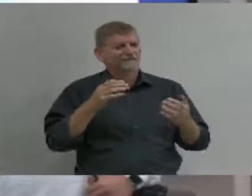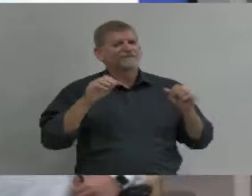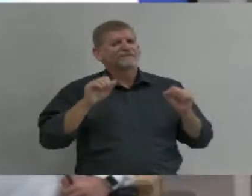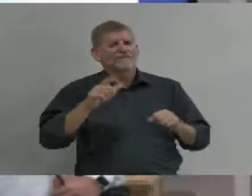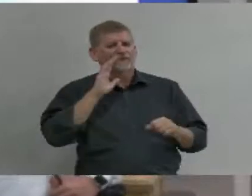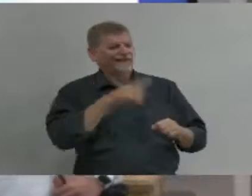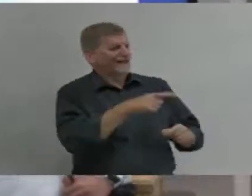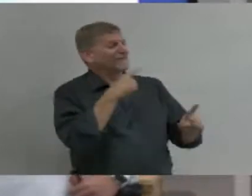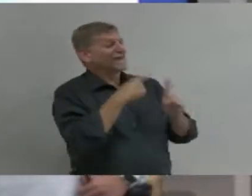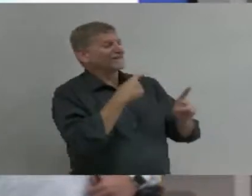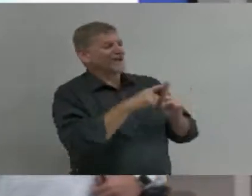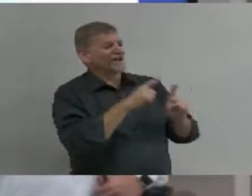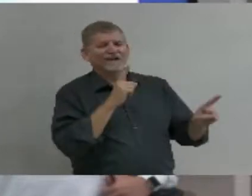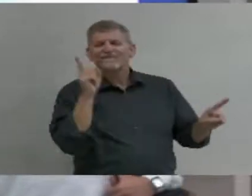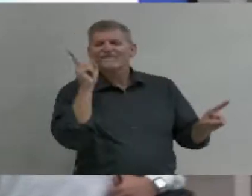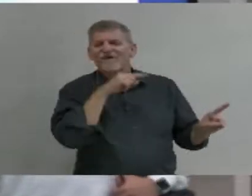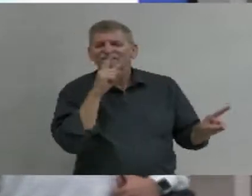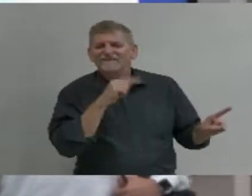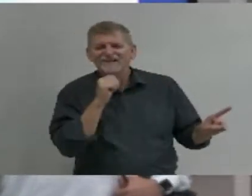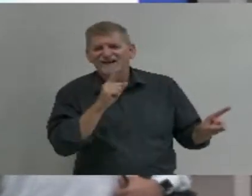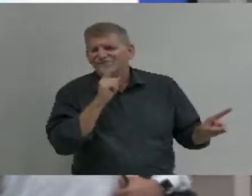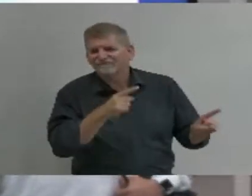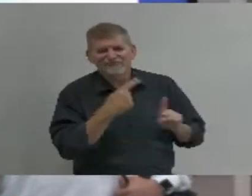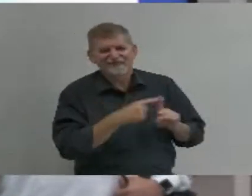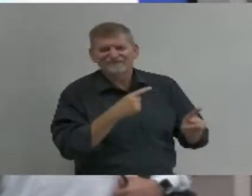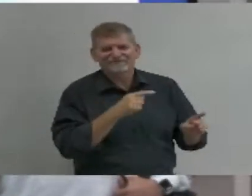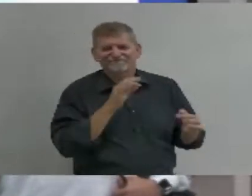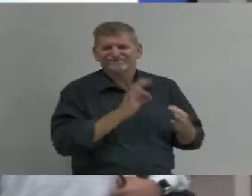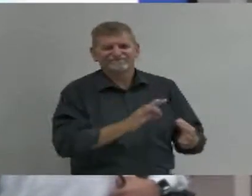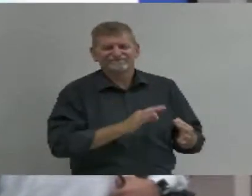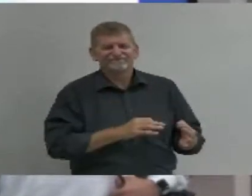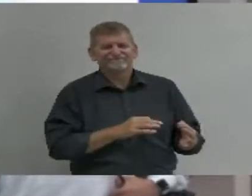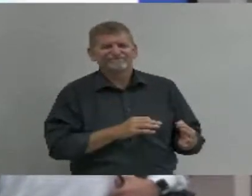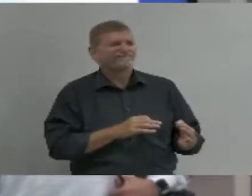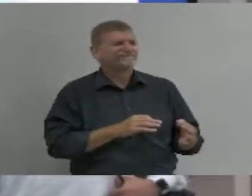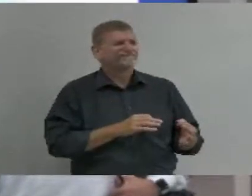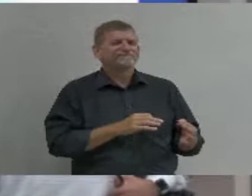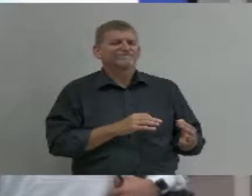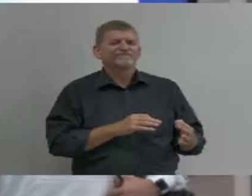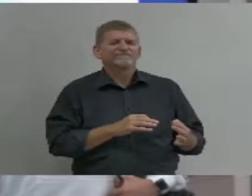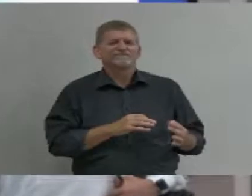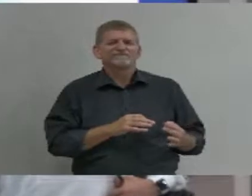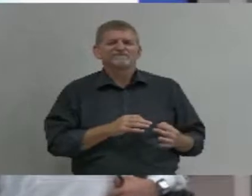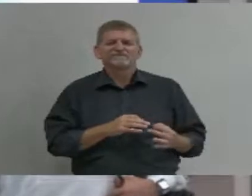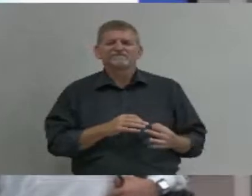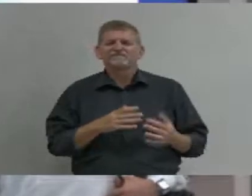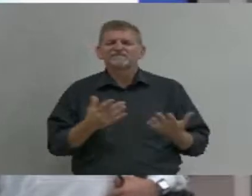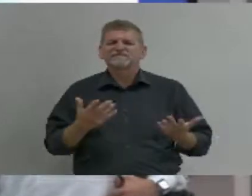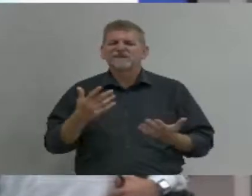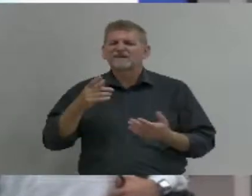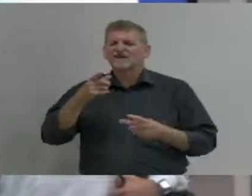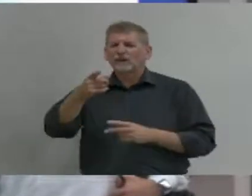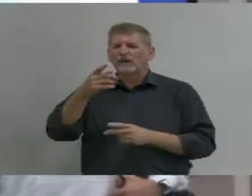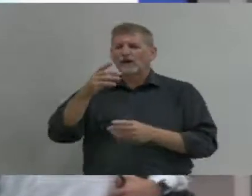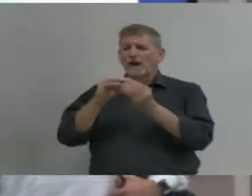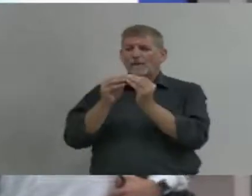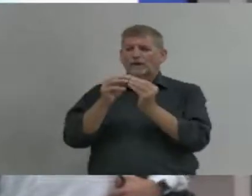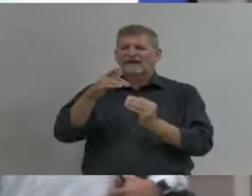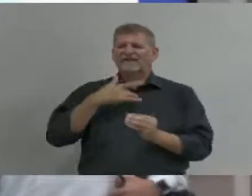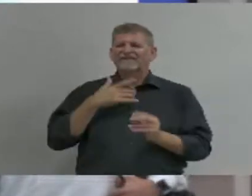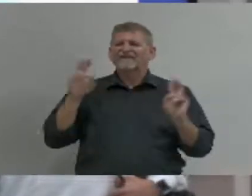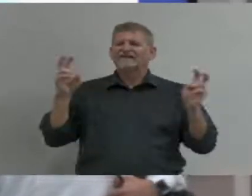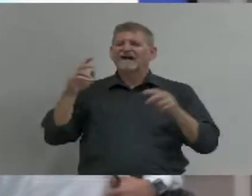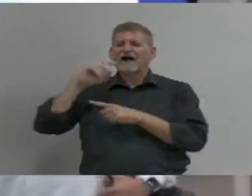on Wikipedia. There's a great example that this falls into. So I think you're comparing apples and oranges. You're comparing the people that come to the